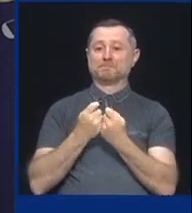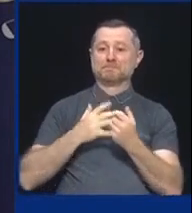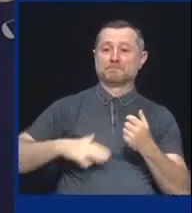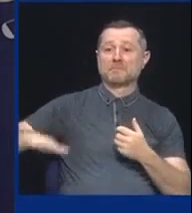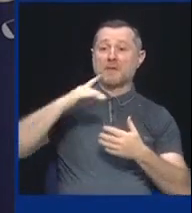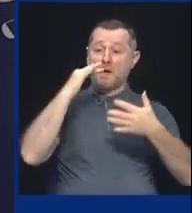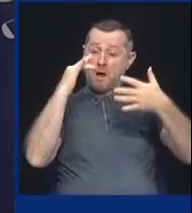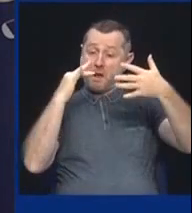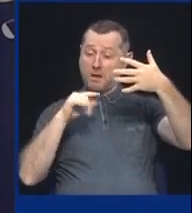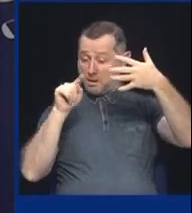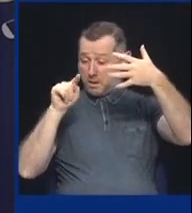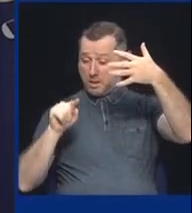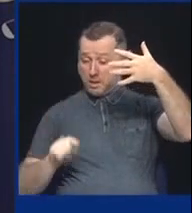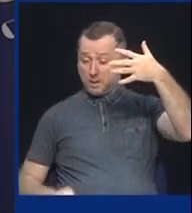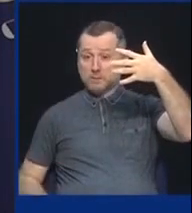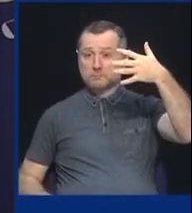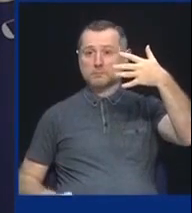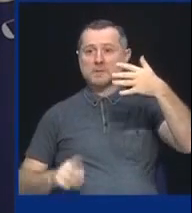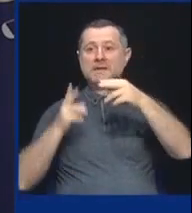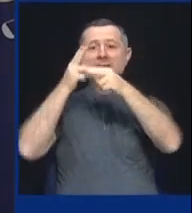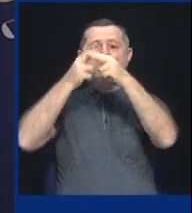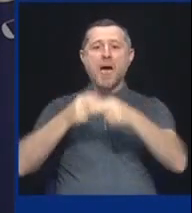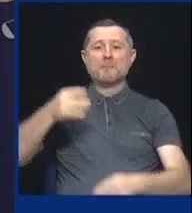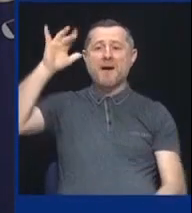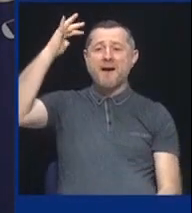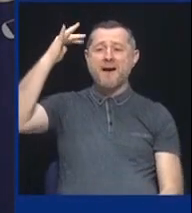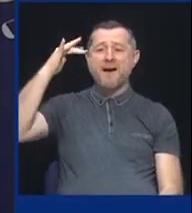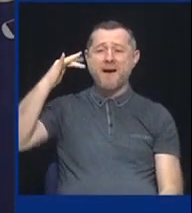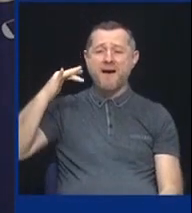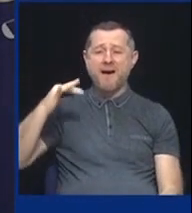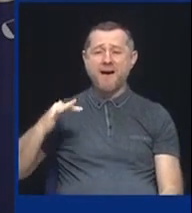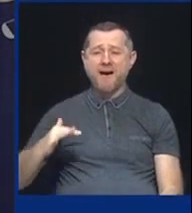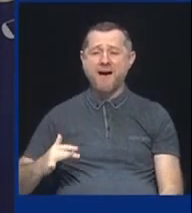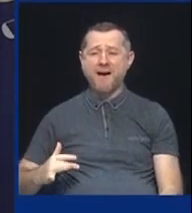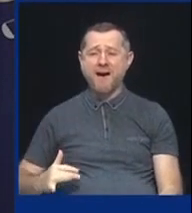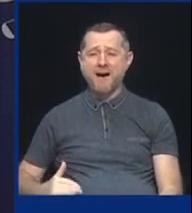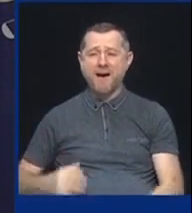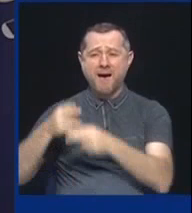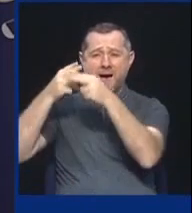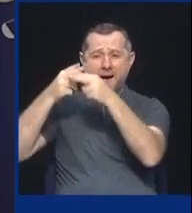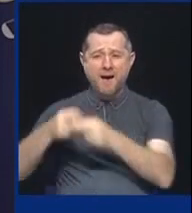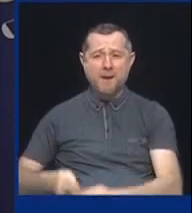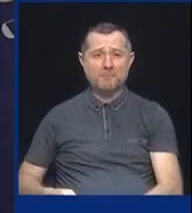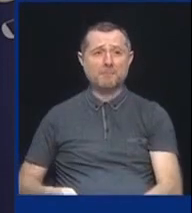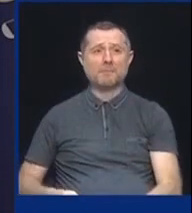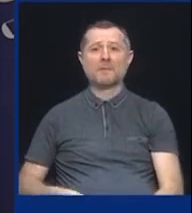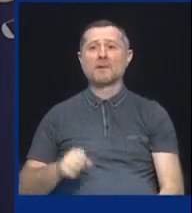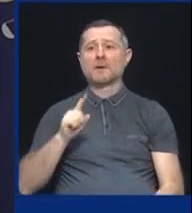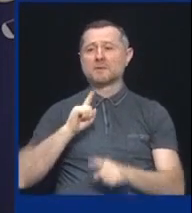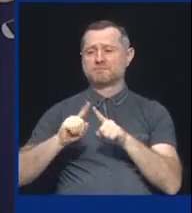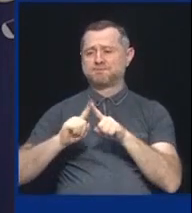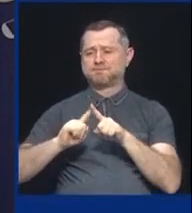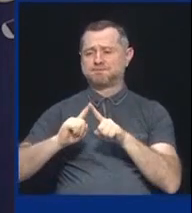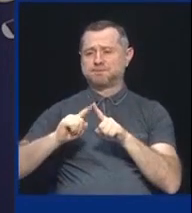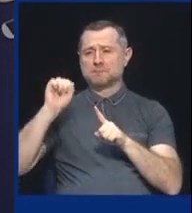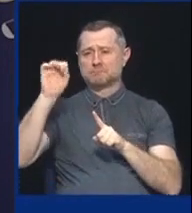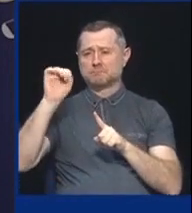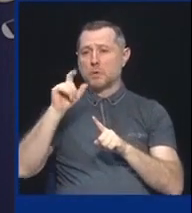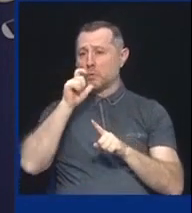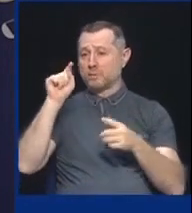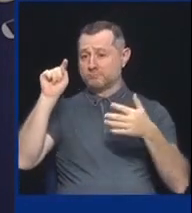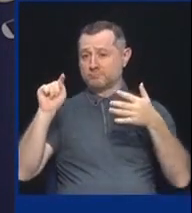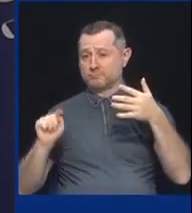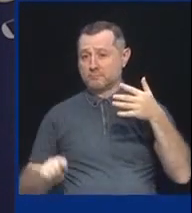Benton, Dana Caratenuto, Kelly Cummings, Rich Azzapardi, Howard Zucker, Rick Cotton, Jan Oliva, Jack Davies, and the hundreds